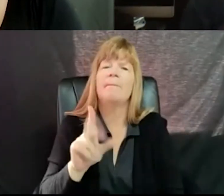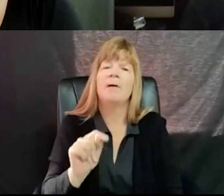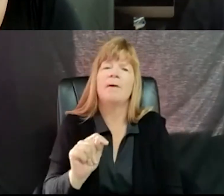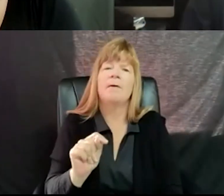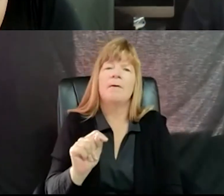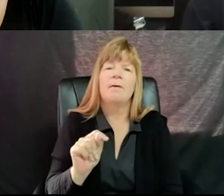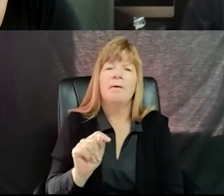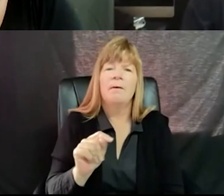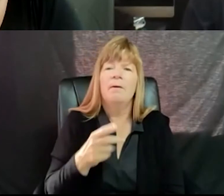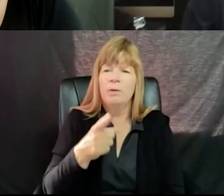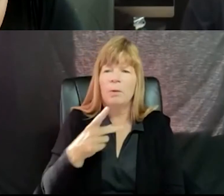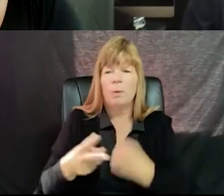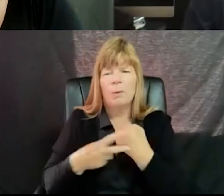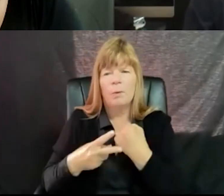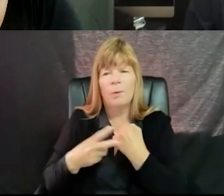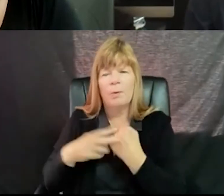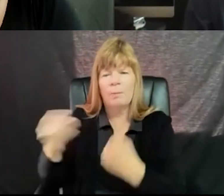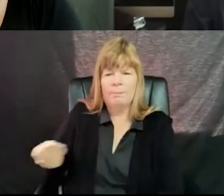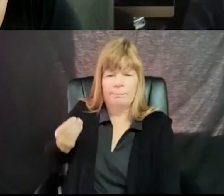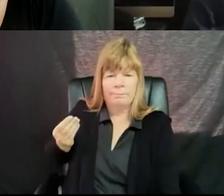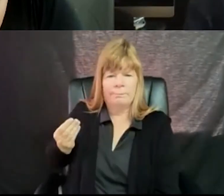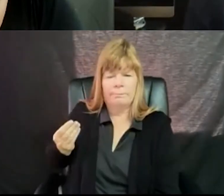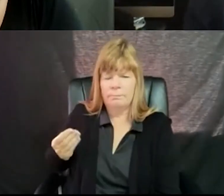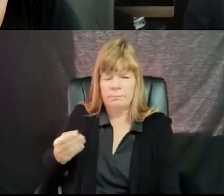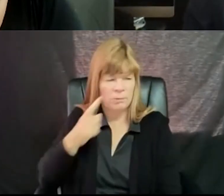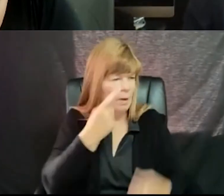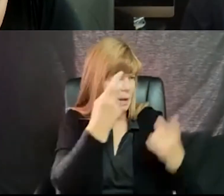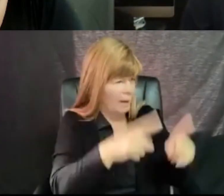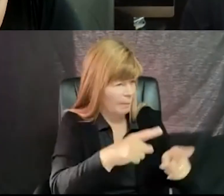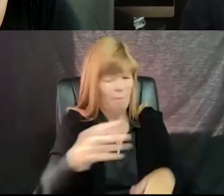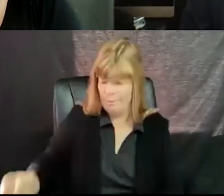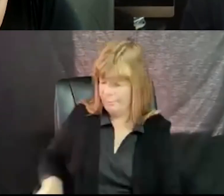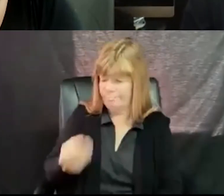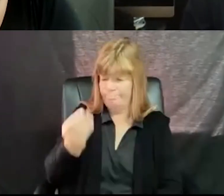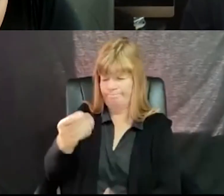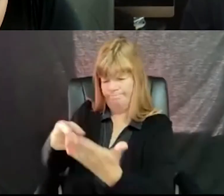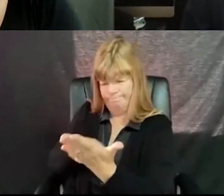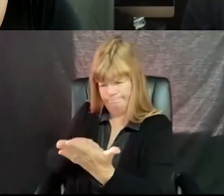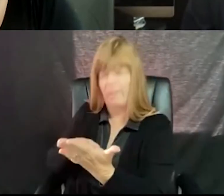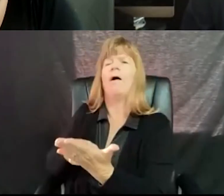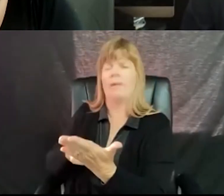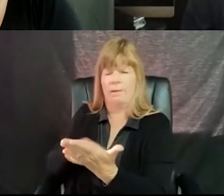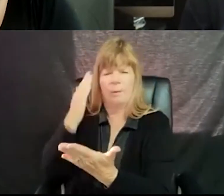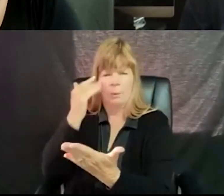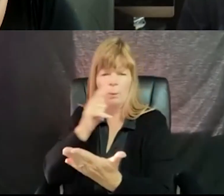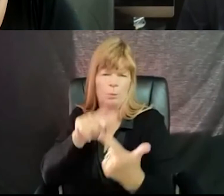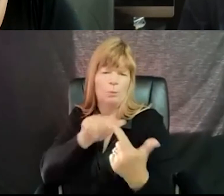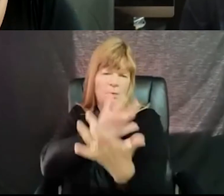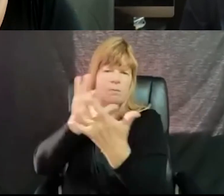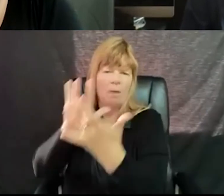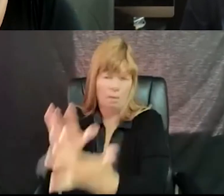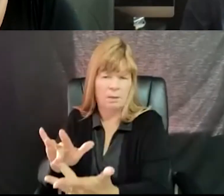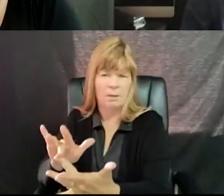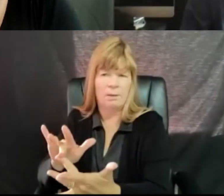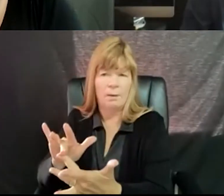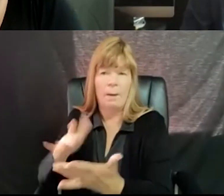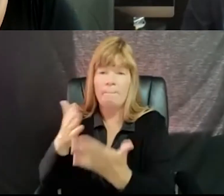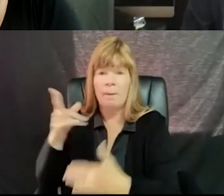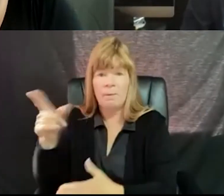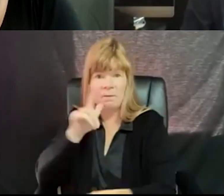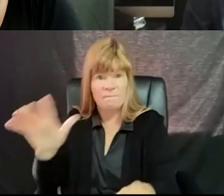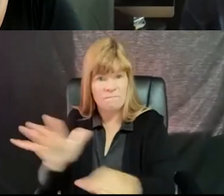You just keep that as a resource, and it's like, oh, okay, you know, I know who to contact. Now they may not have the